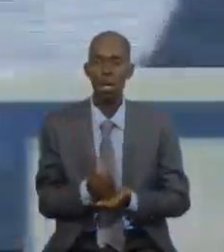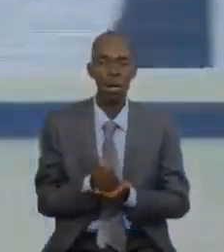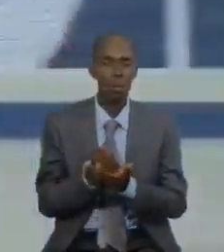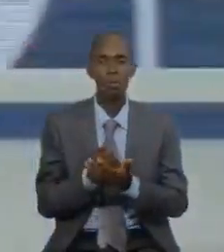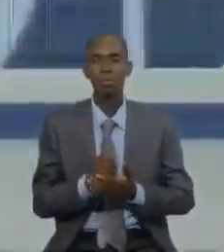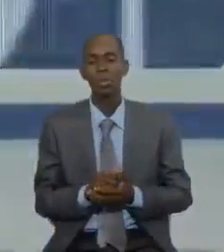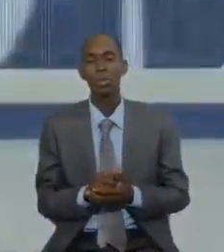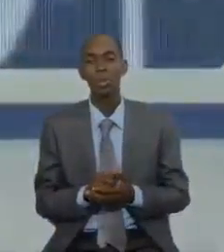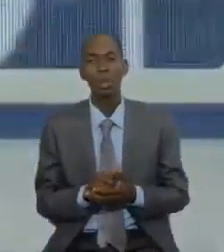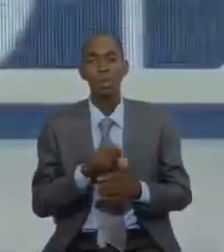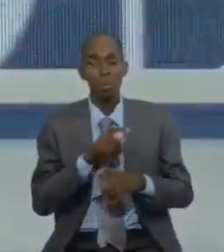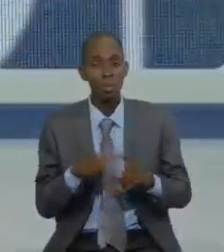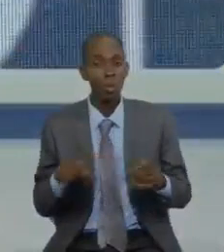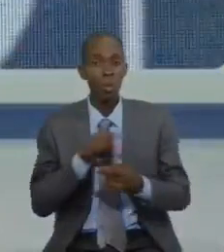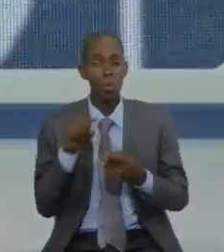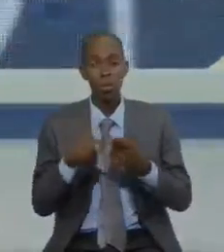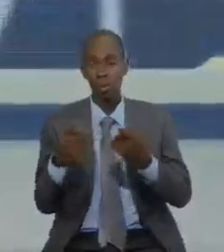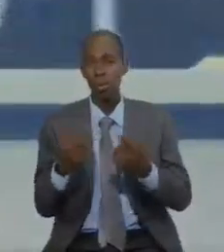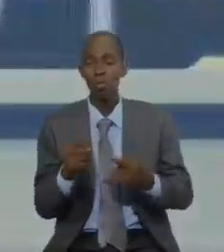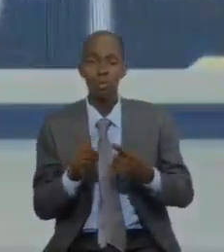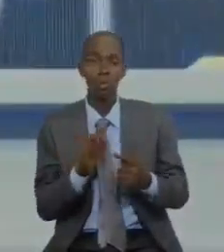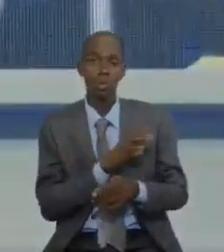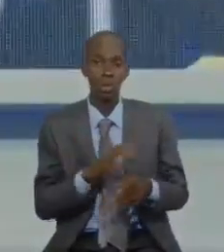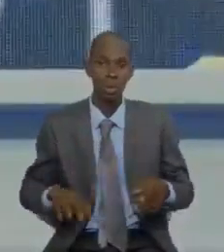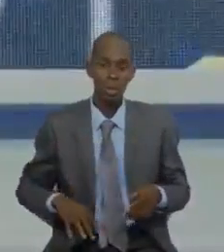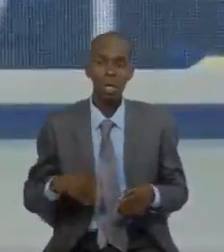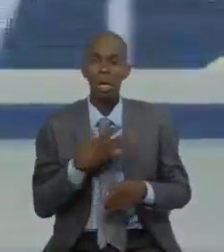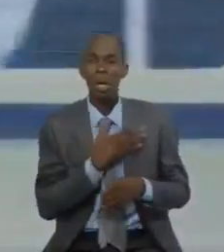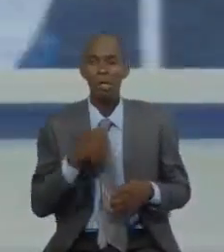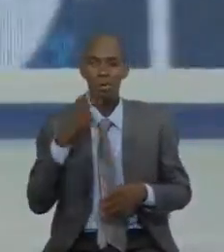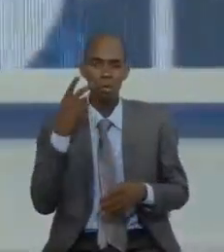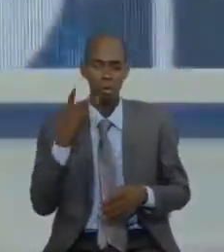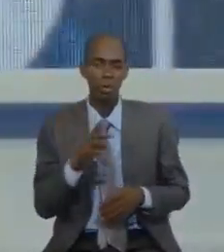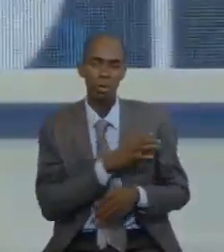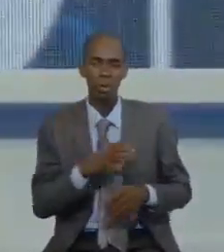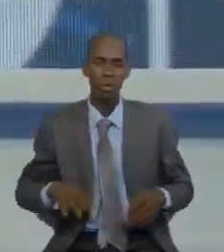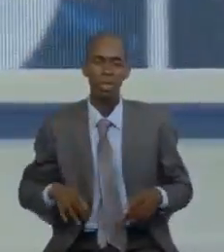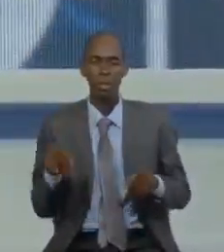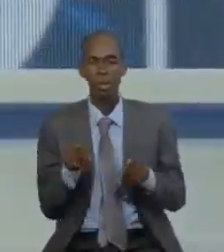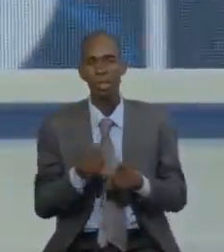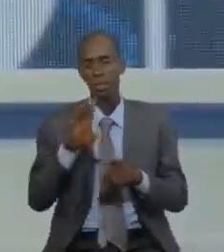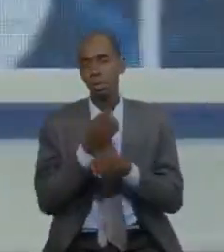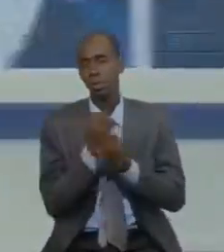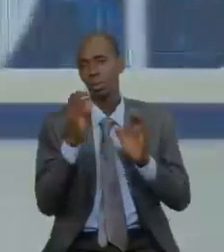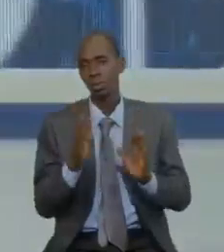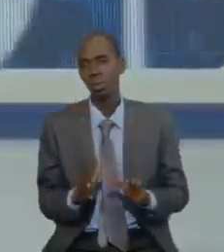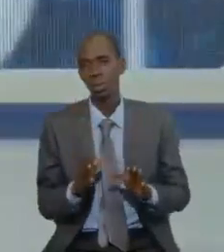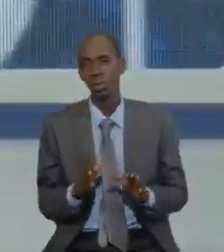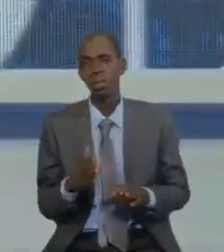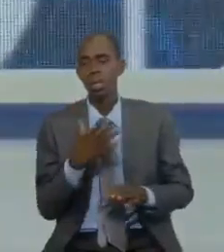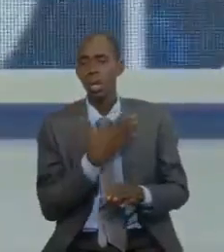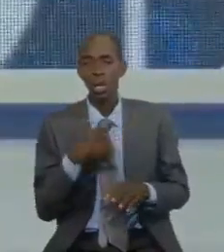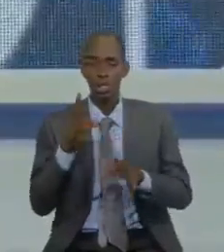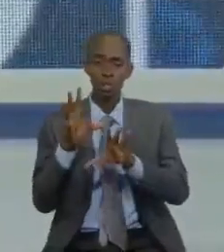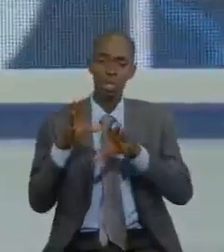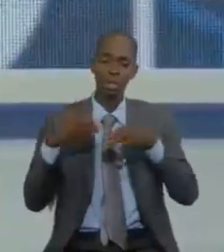But it's when you come to Christ, I receive Christ as my Savior. I receive Christ as